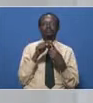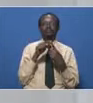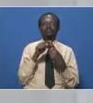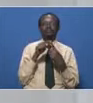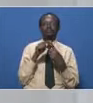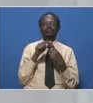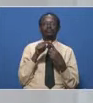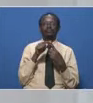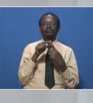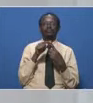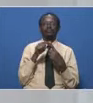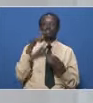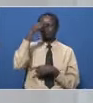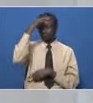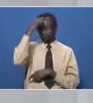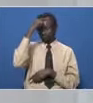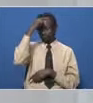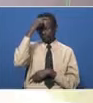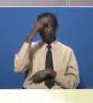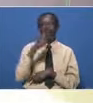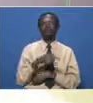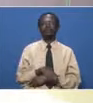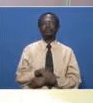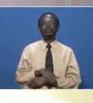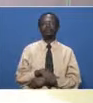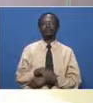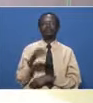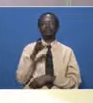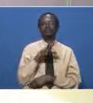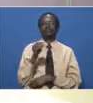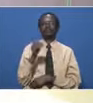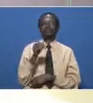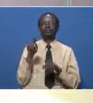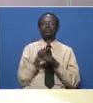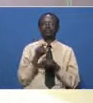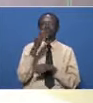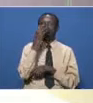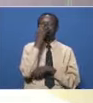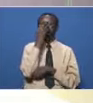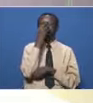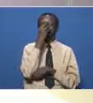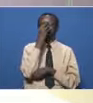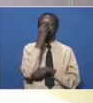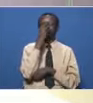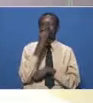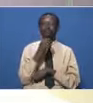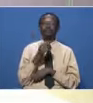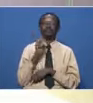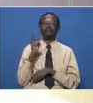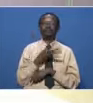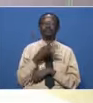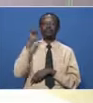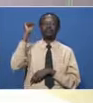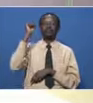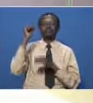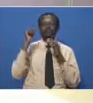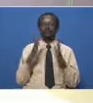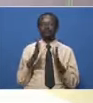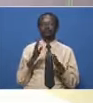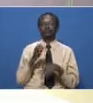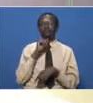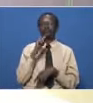go to our friend Watangula, yes? Go to Ruto. Mm-hmm. You know, we politicians, there's no